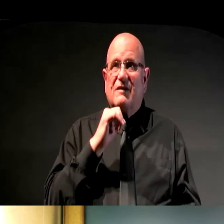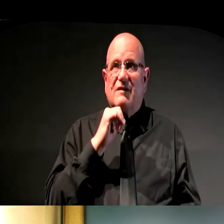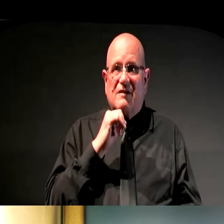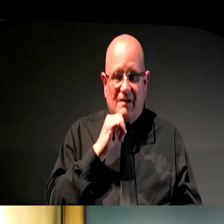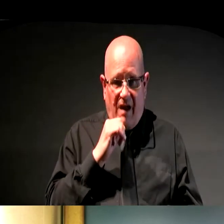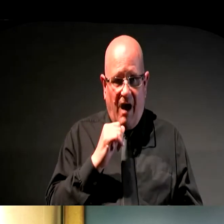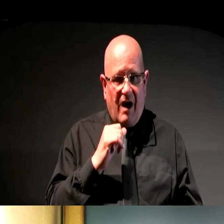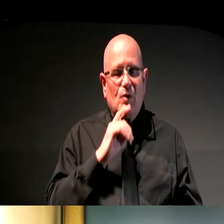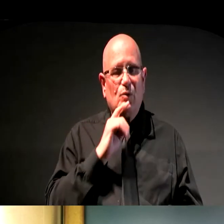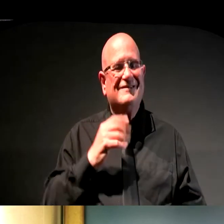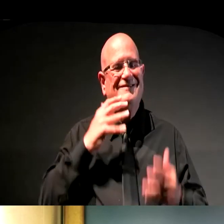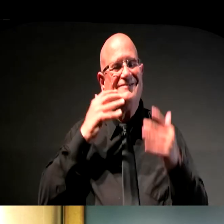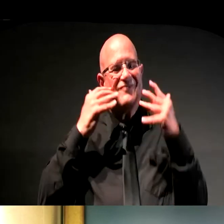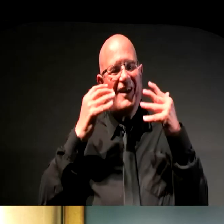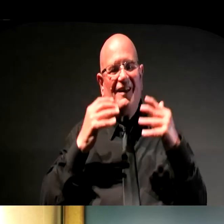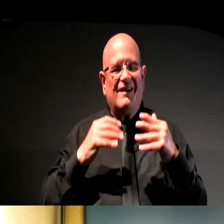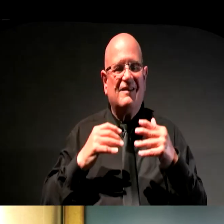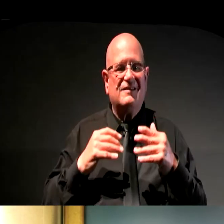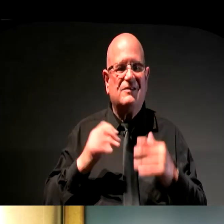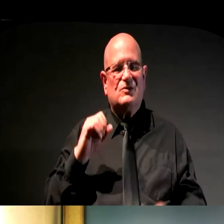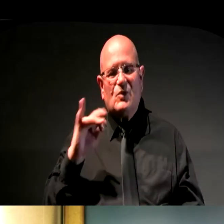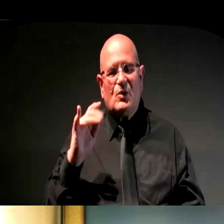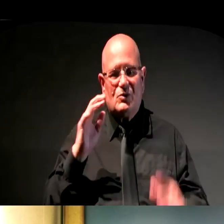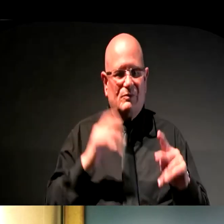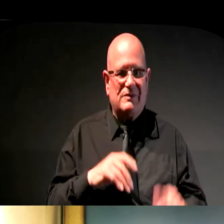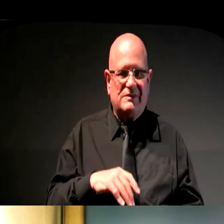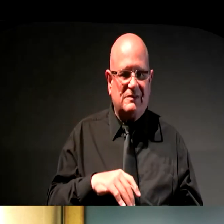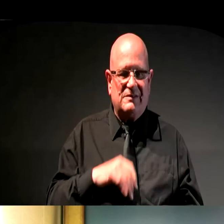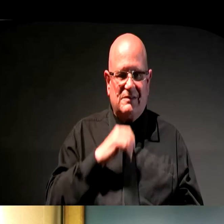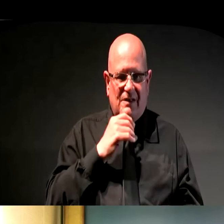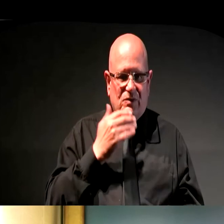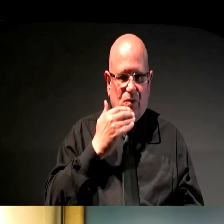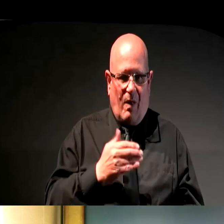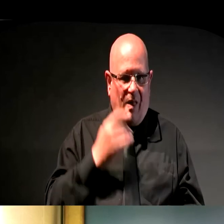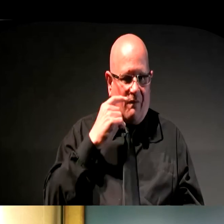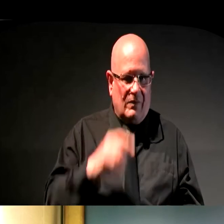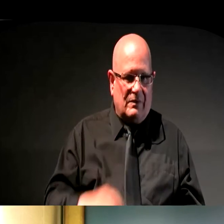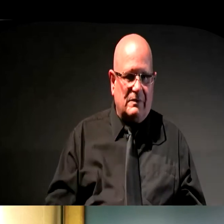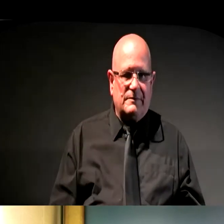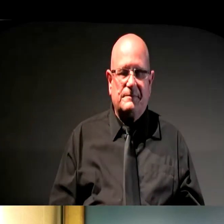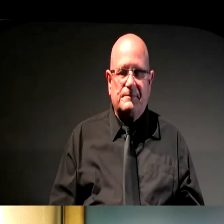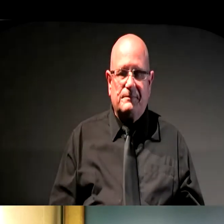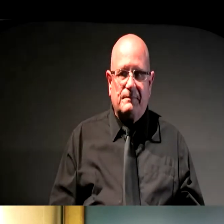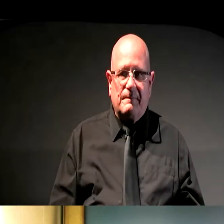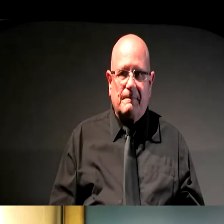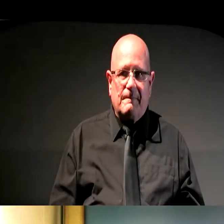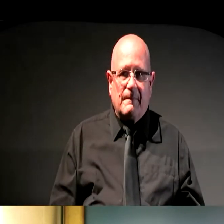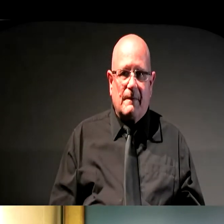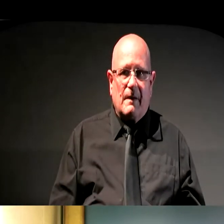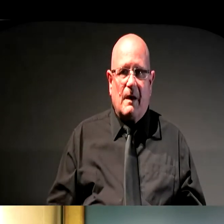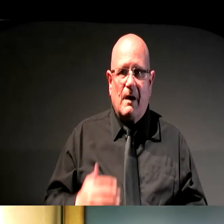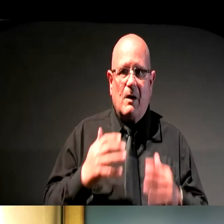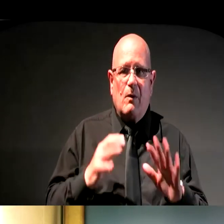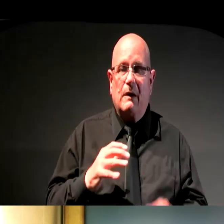super social person, you get nowhere. And so that's something I've seen different at Microsoft, is that I want to be quiet and not say anything, but